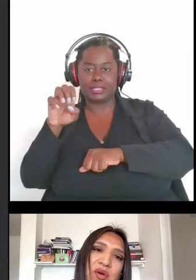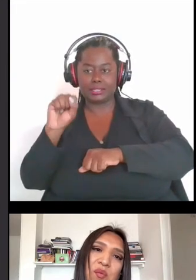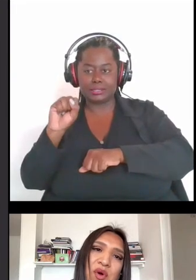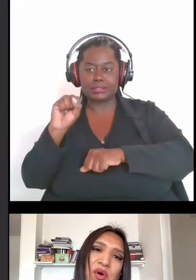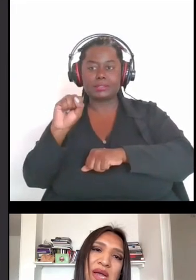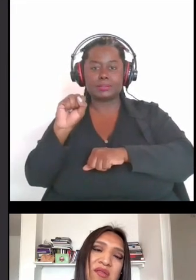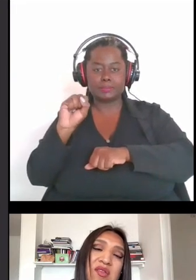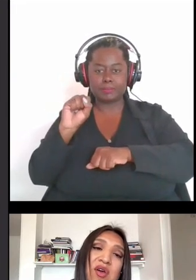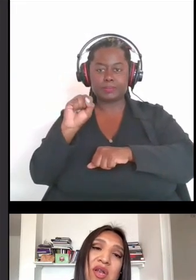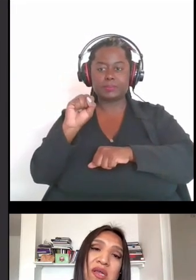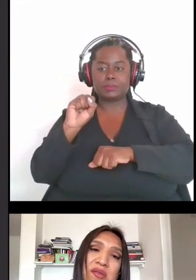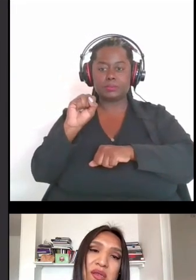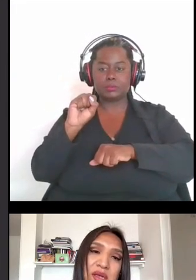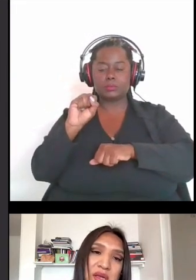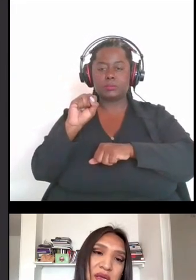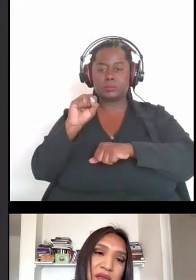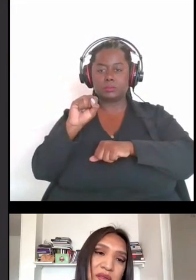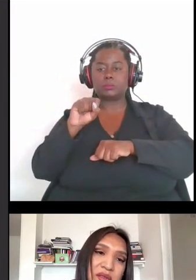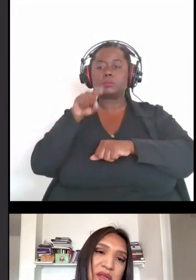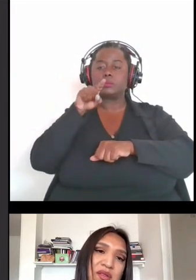these compositions